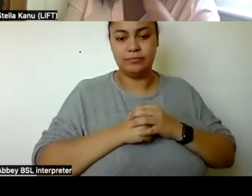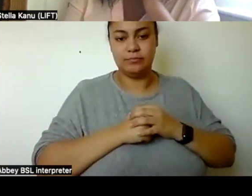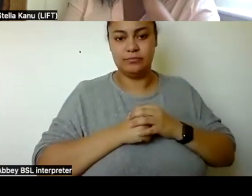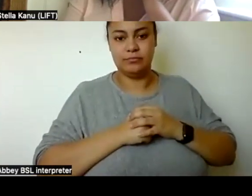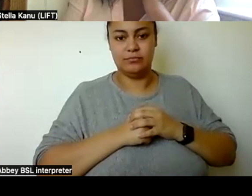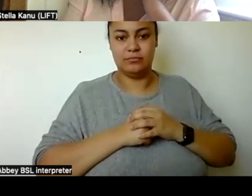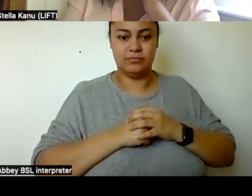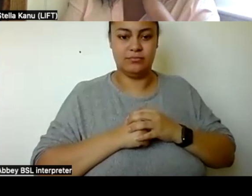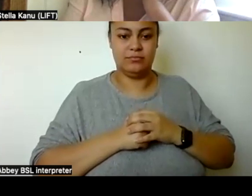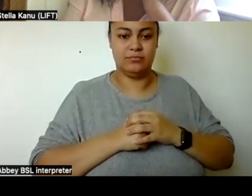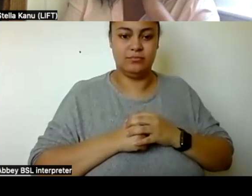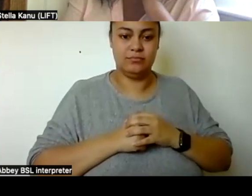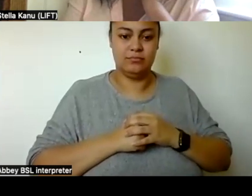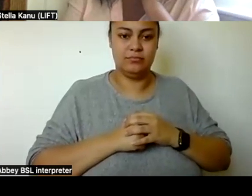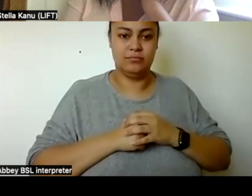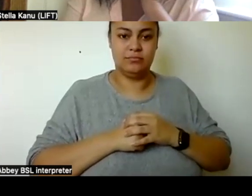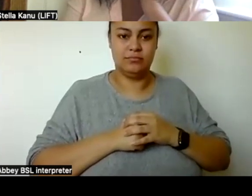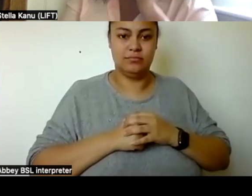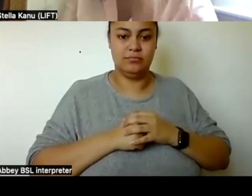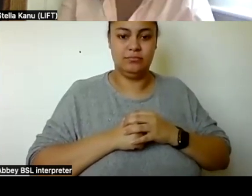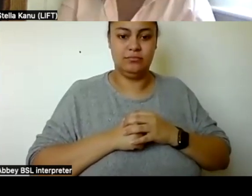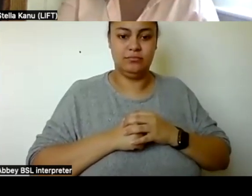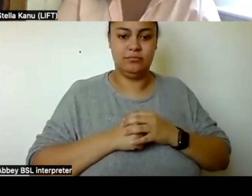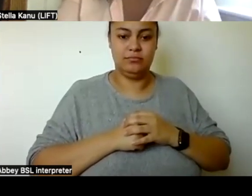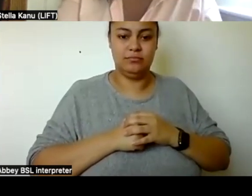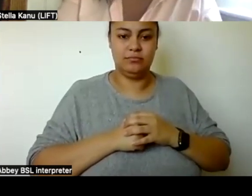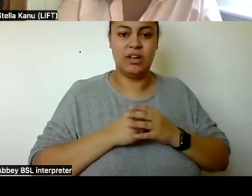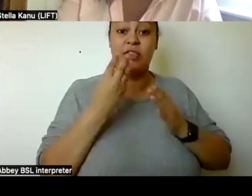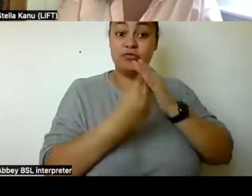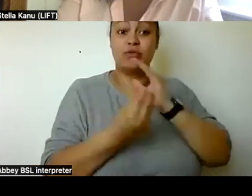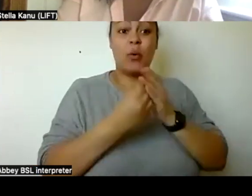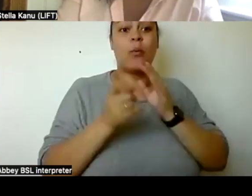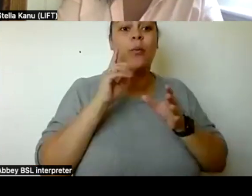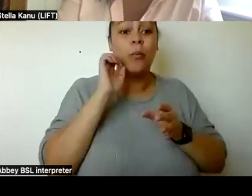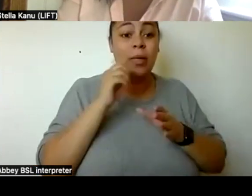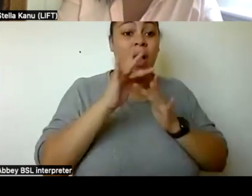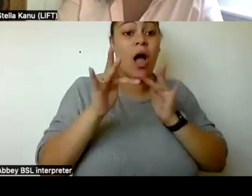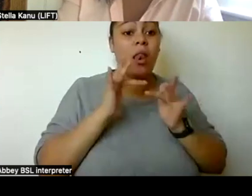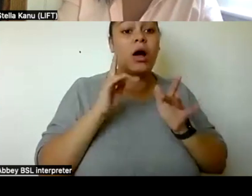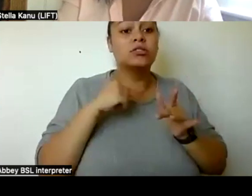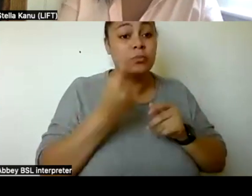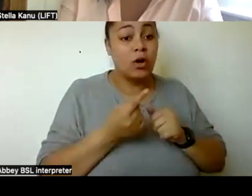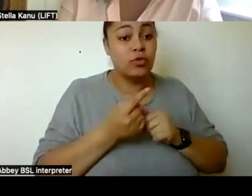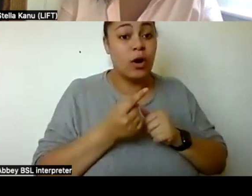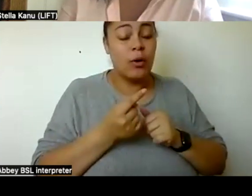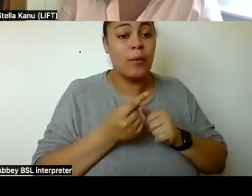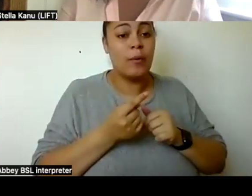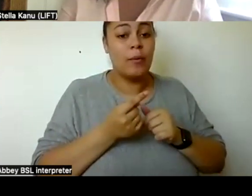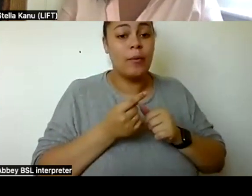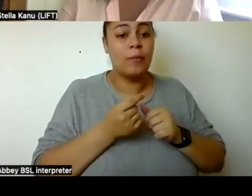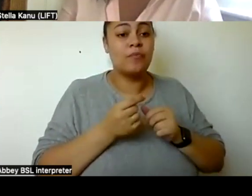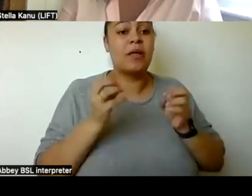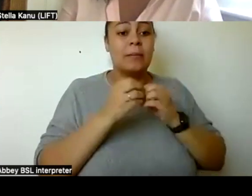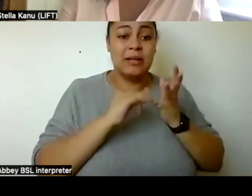Amazing. Thank you so much. This recording will be online tomorrow, and of course the transcription and